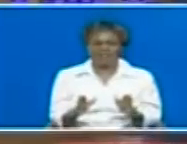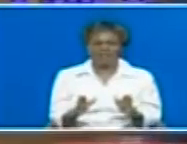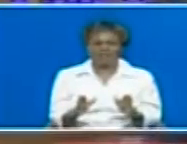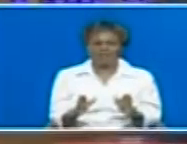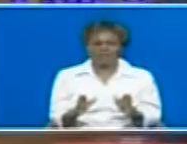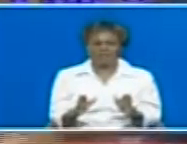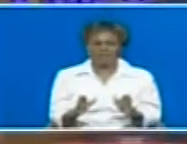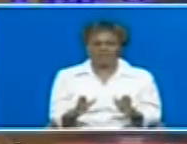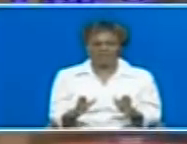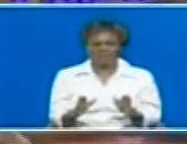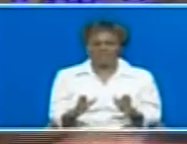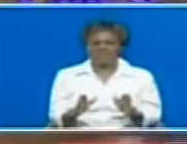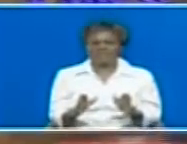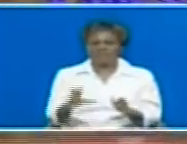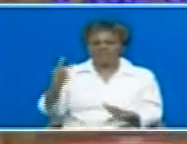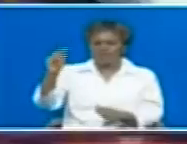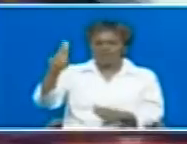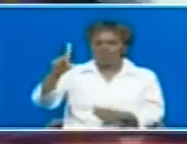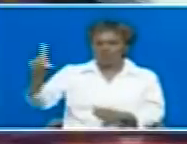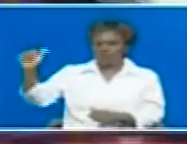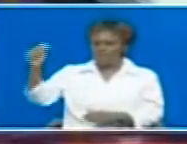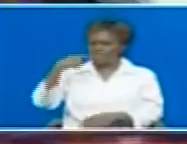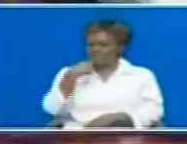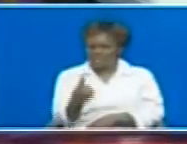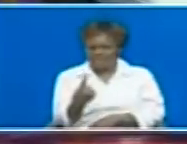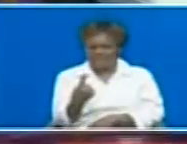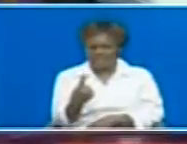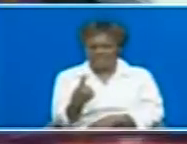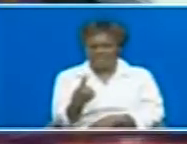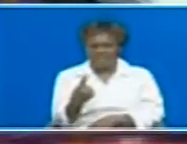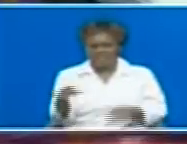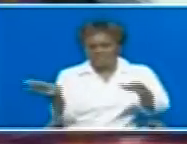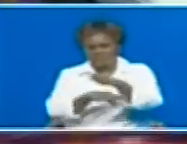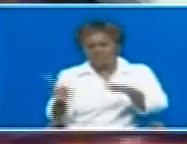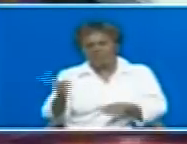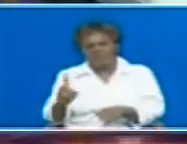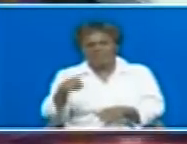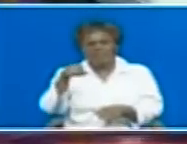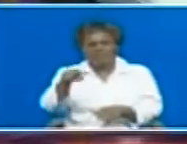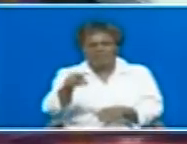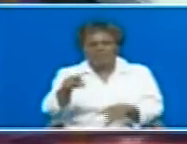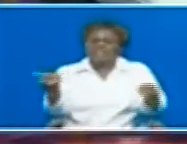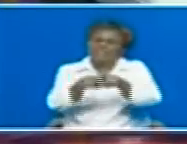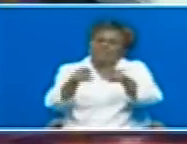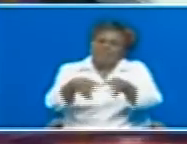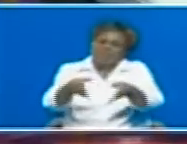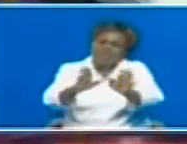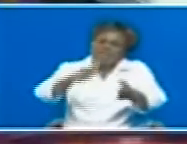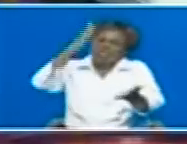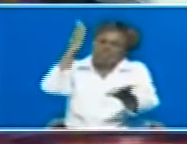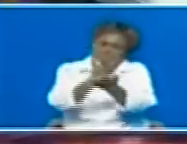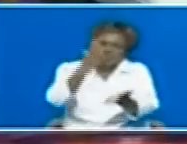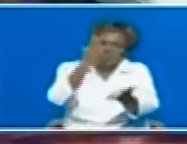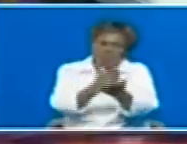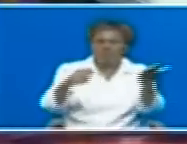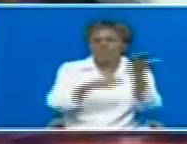So Ahmed Nassir, the grand mullah, has come out and said that, the deputy president has nothing to do with it. Because he has a front. The same way, I'm so sure there are not many